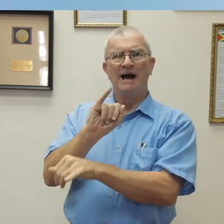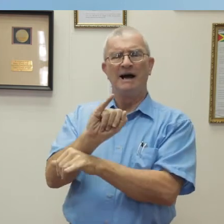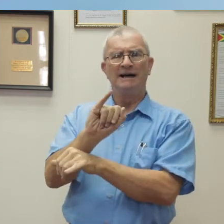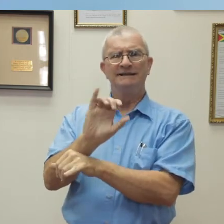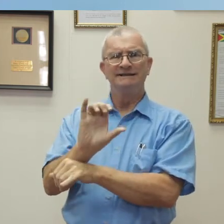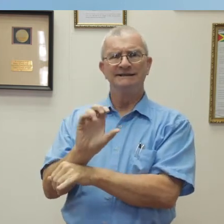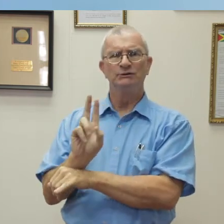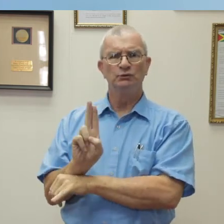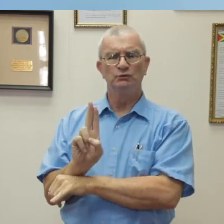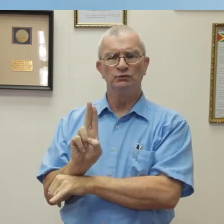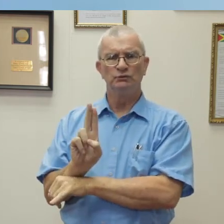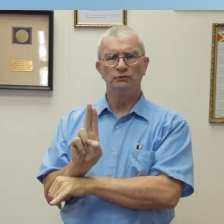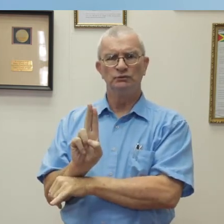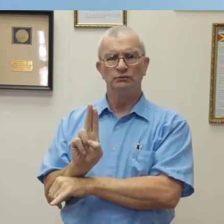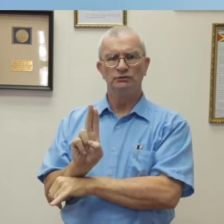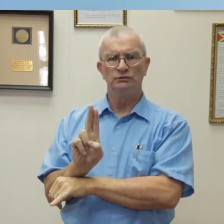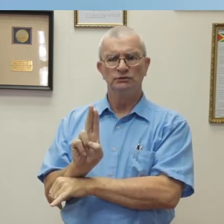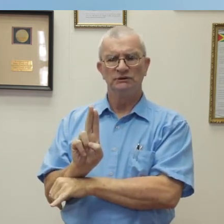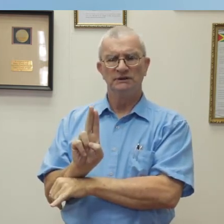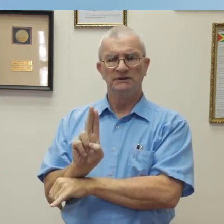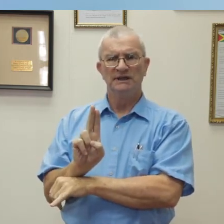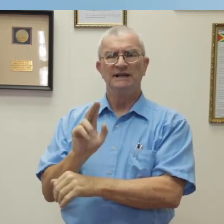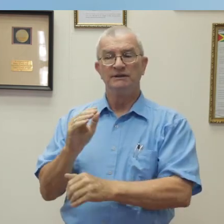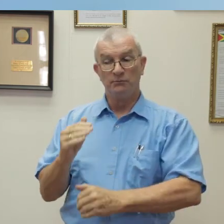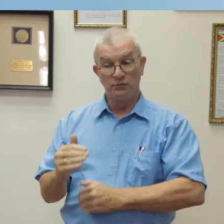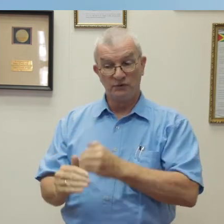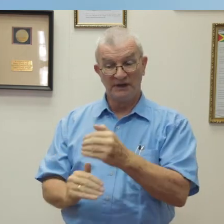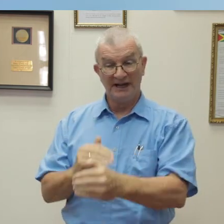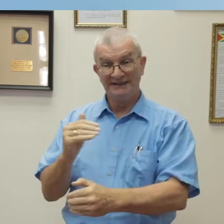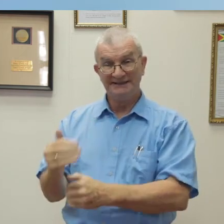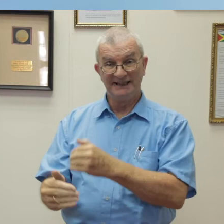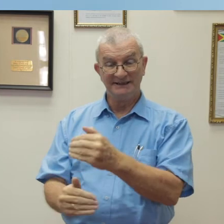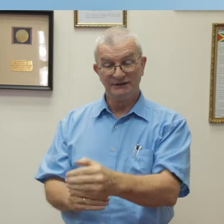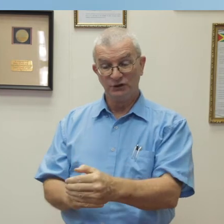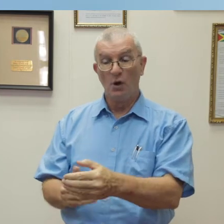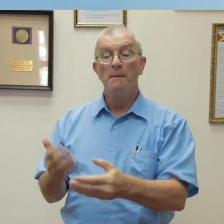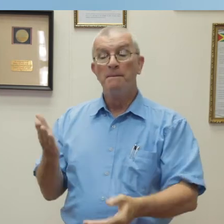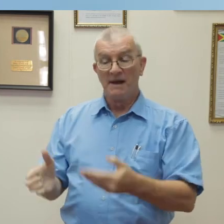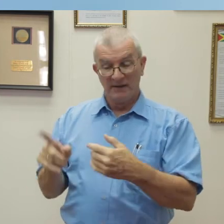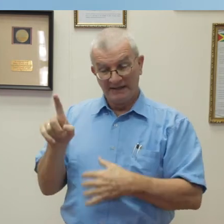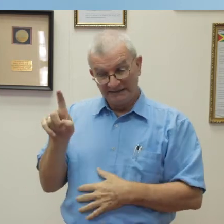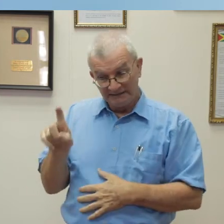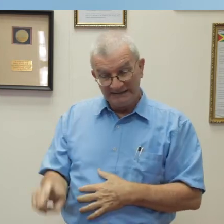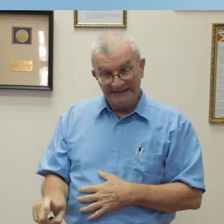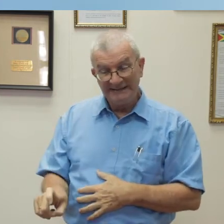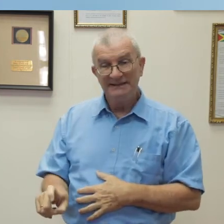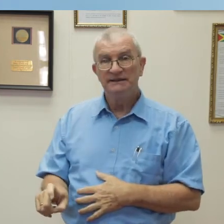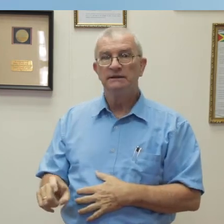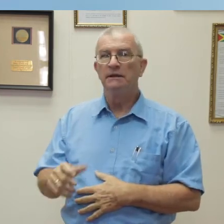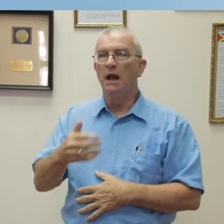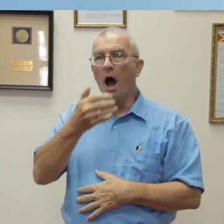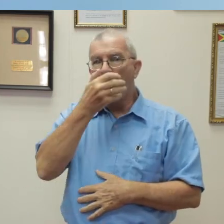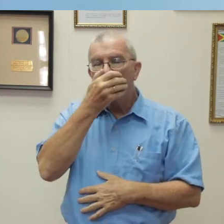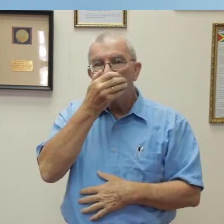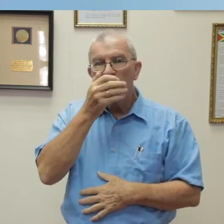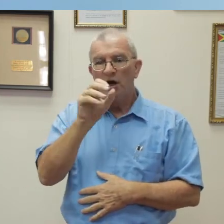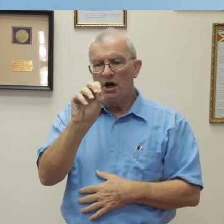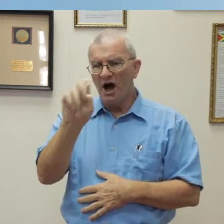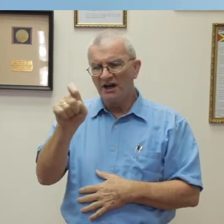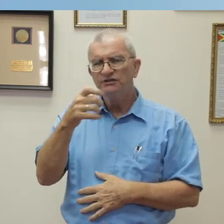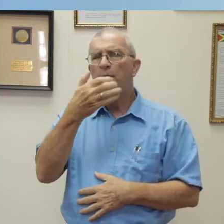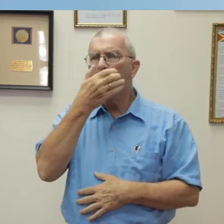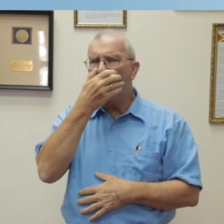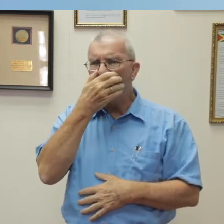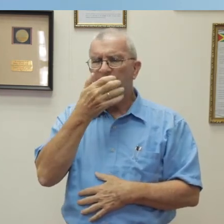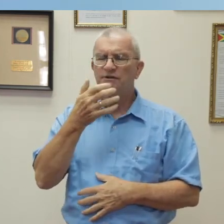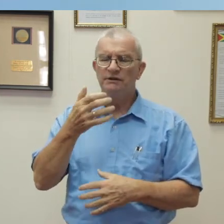is a process, and they may still have to wear an oxygen mask and added support